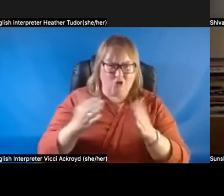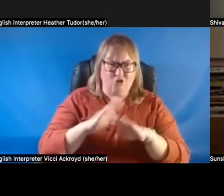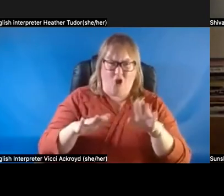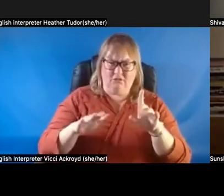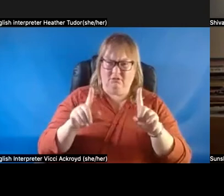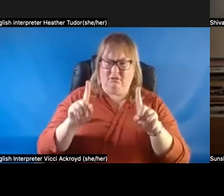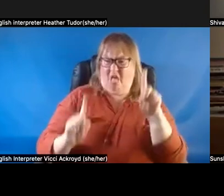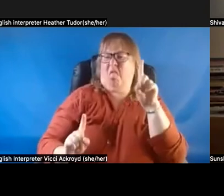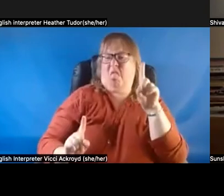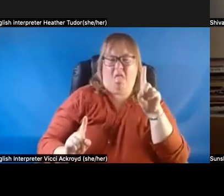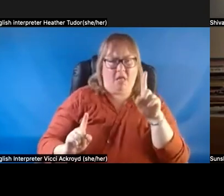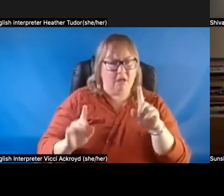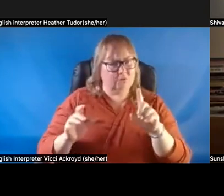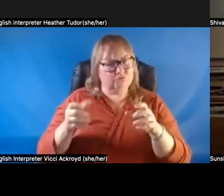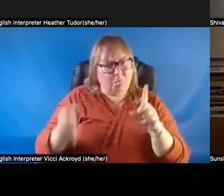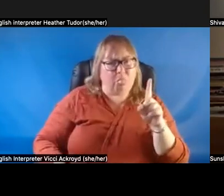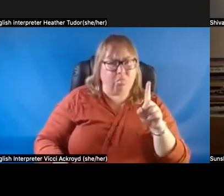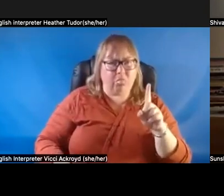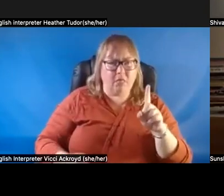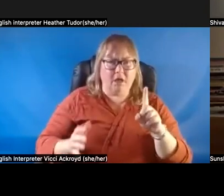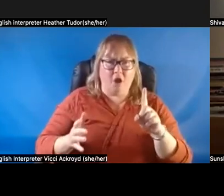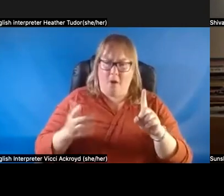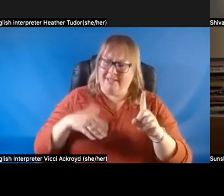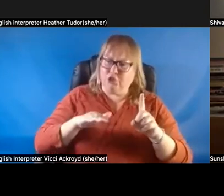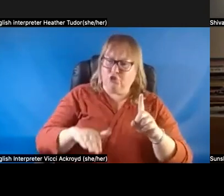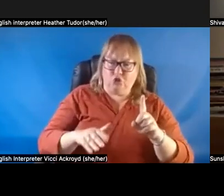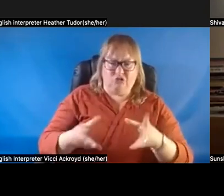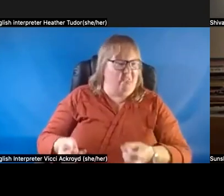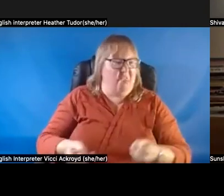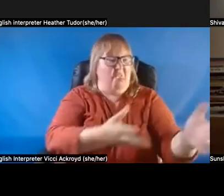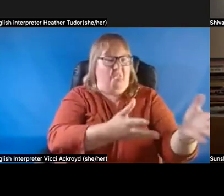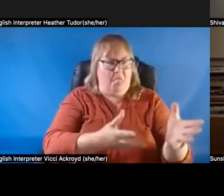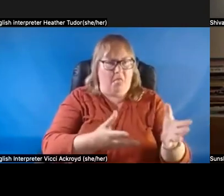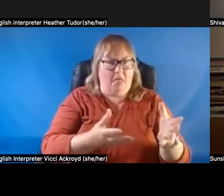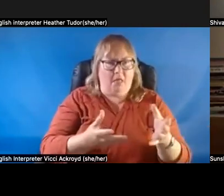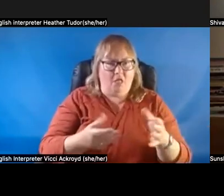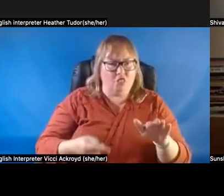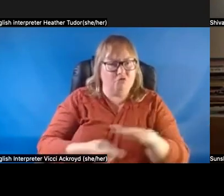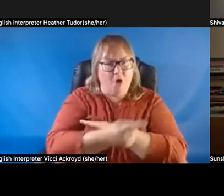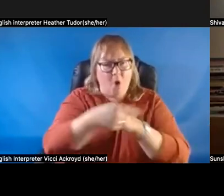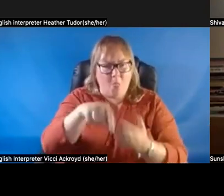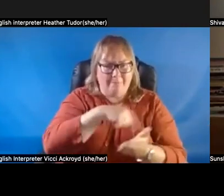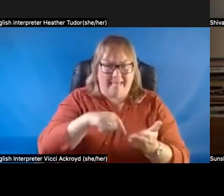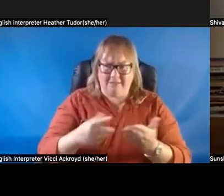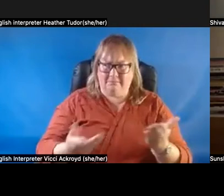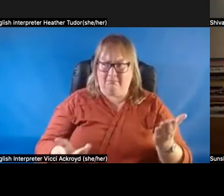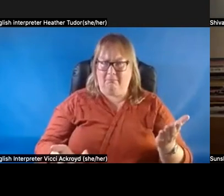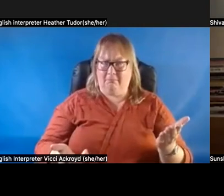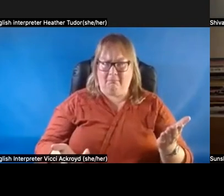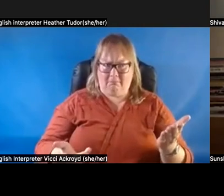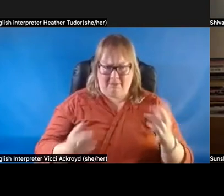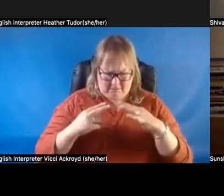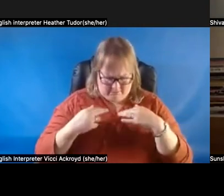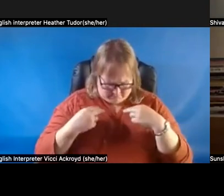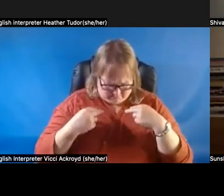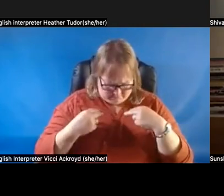said, touching those objects, suddenly it becomes worthless. And then, you know, then it makes you question like your identity of like, okay,